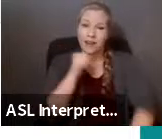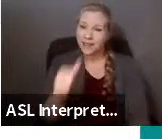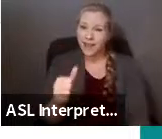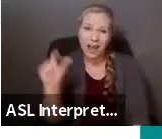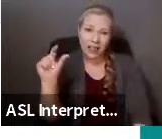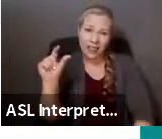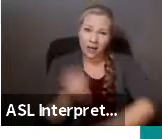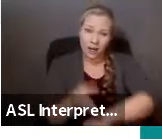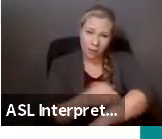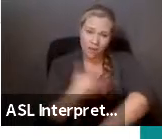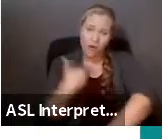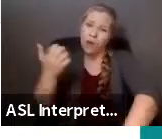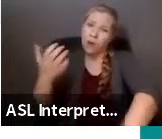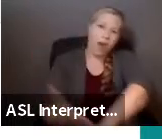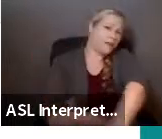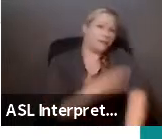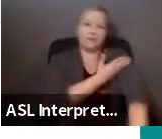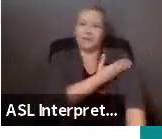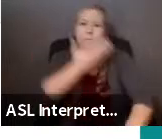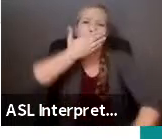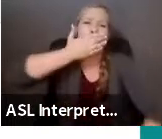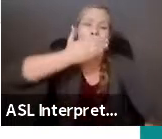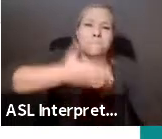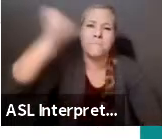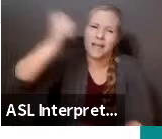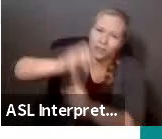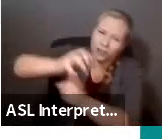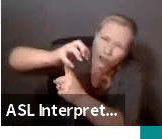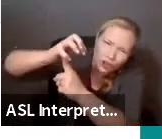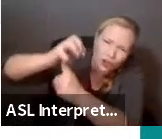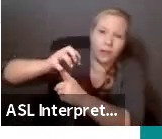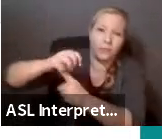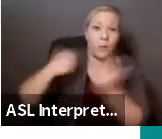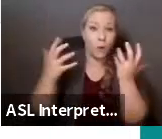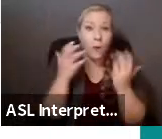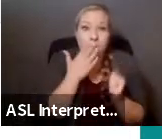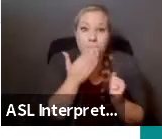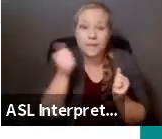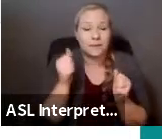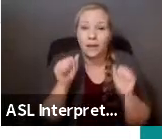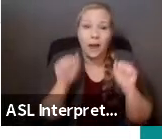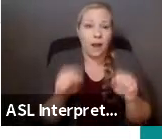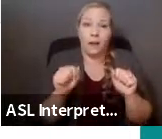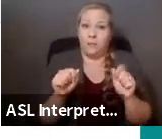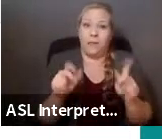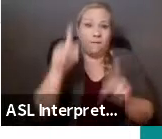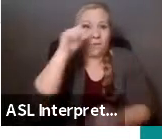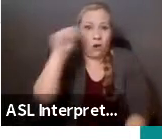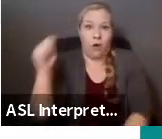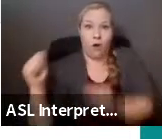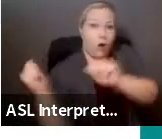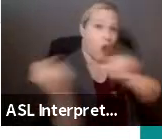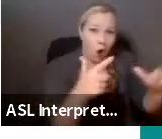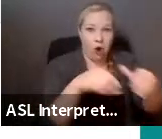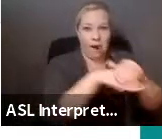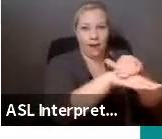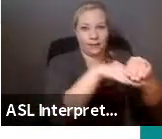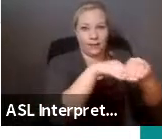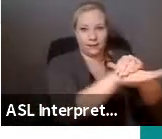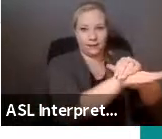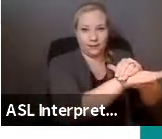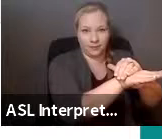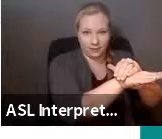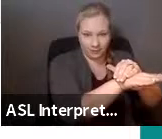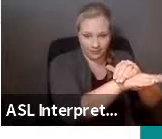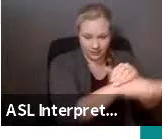important that we make it great, that we make it great and accessible for all. And that's going to be critical for the communities and all